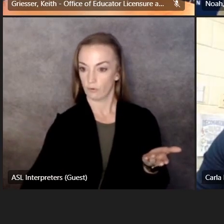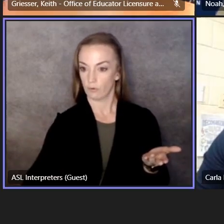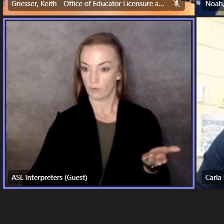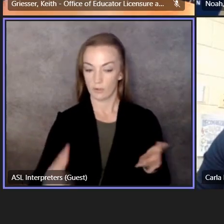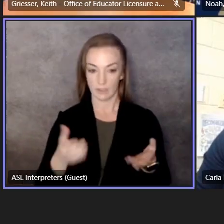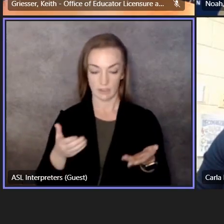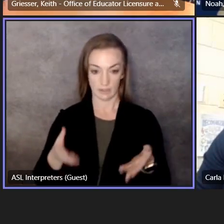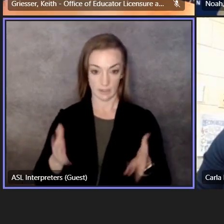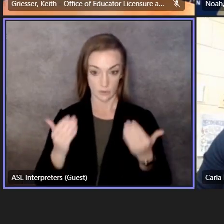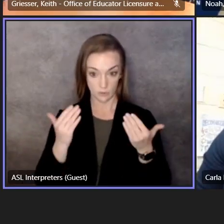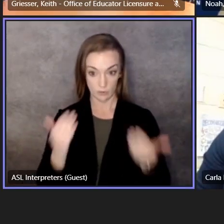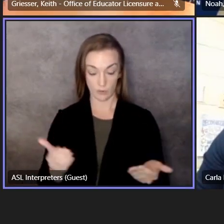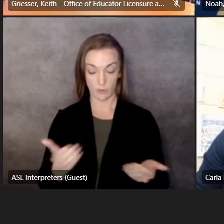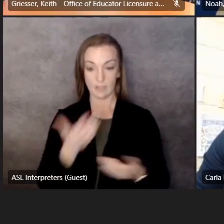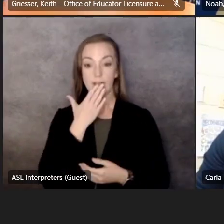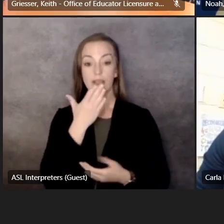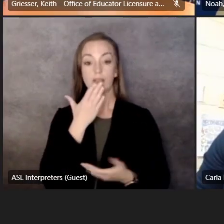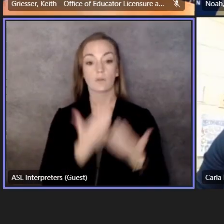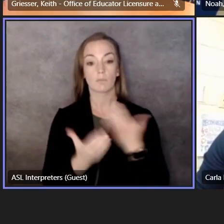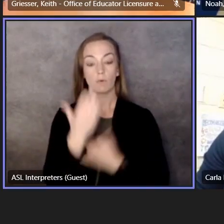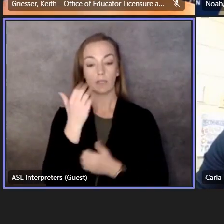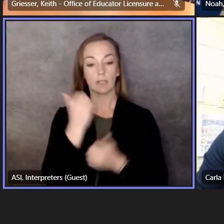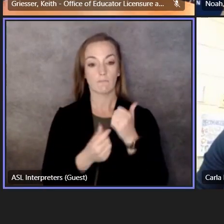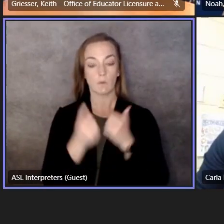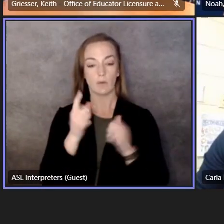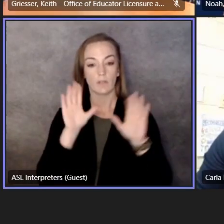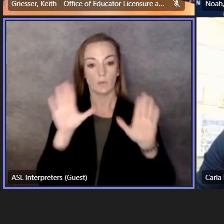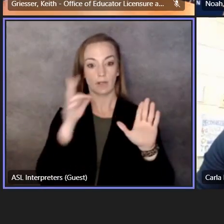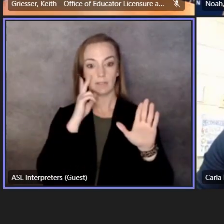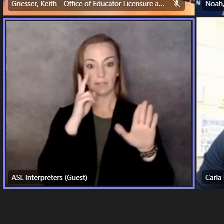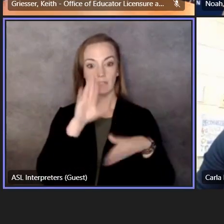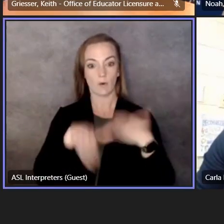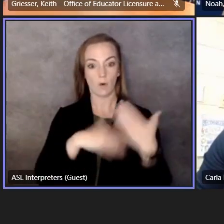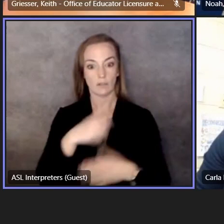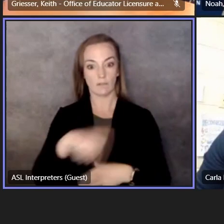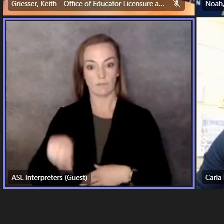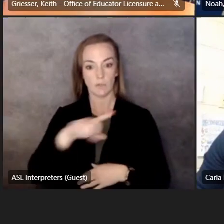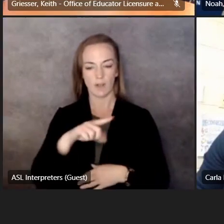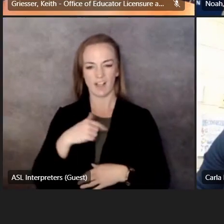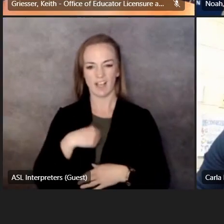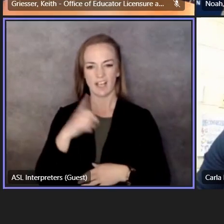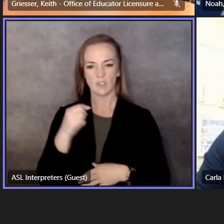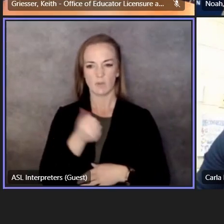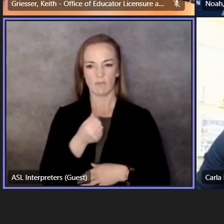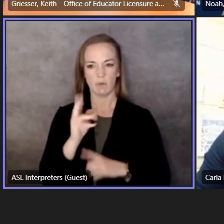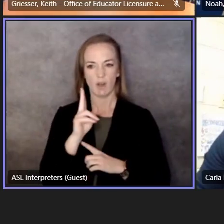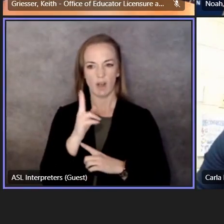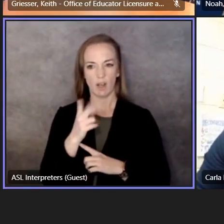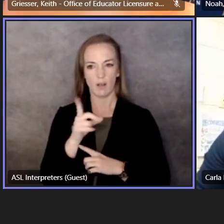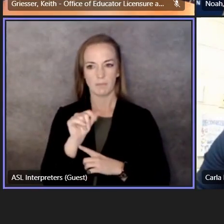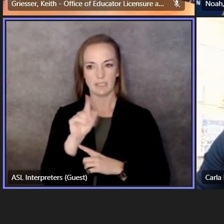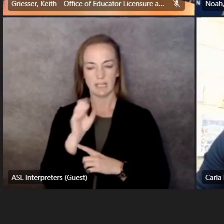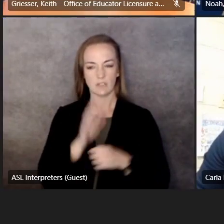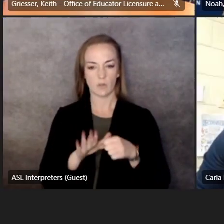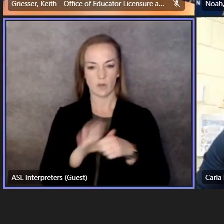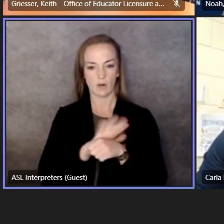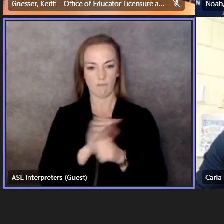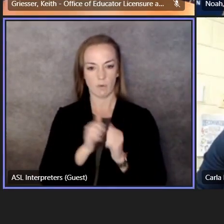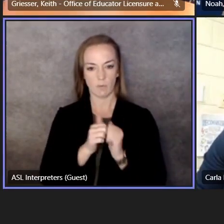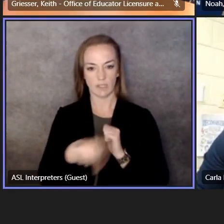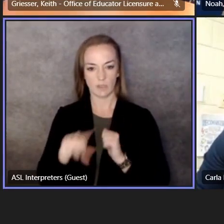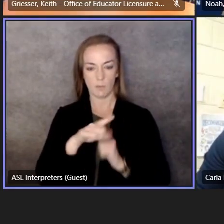Thank you. Present. Good morning, everyone. Thank you. It's great to see all of you. I have just a few updates to cover with you and be happy to take any questions